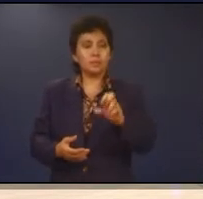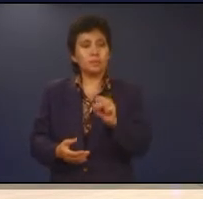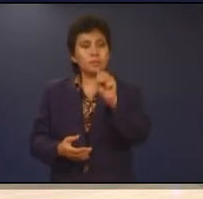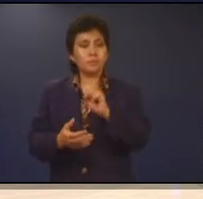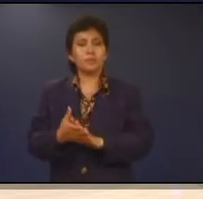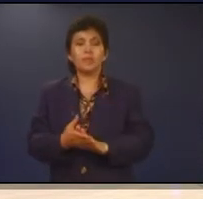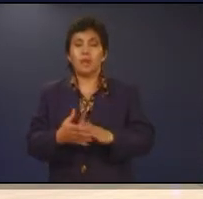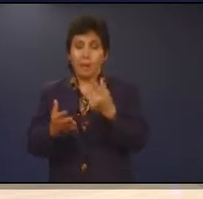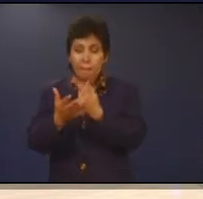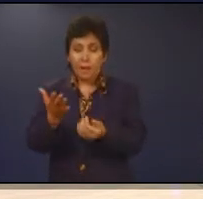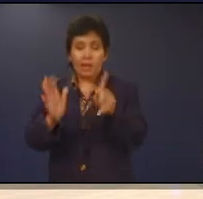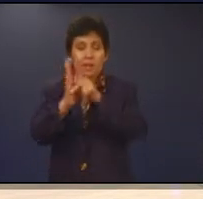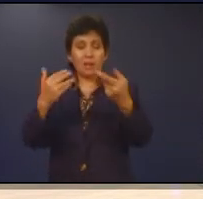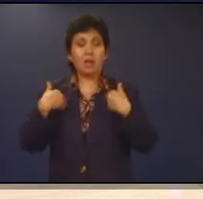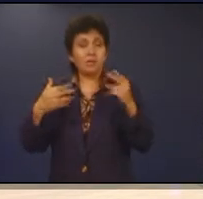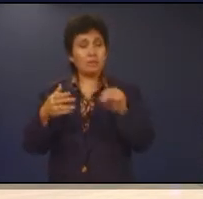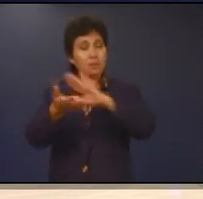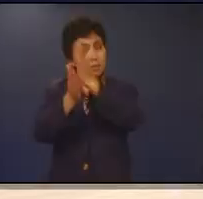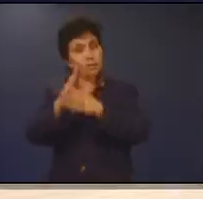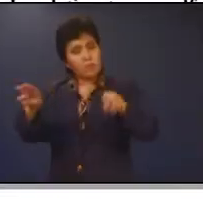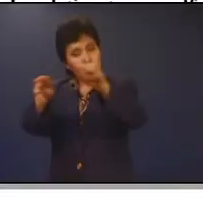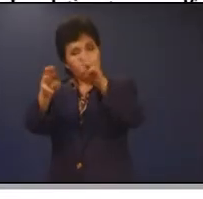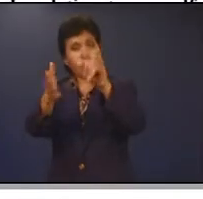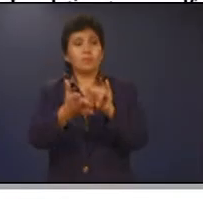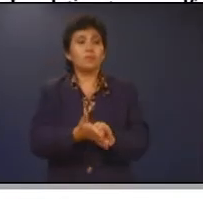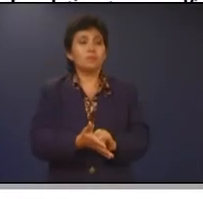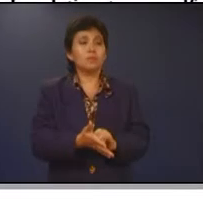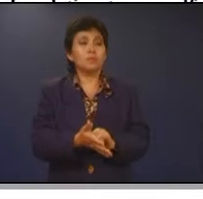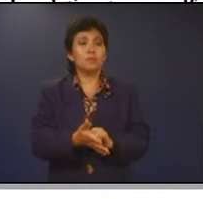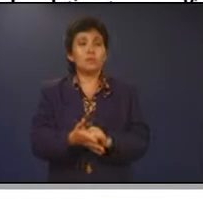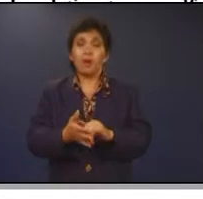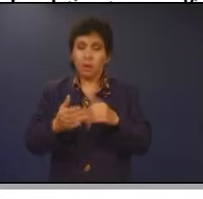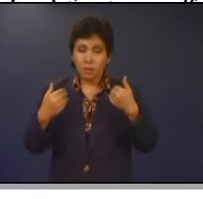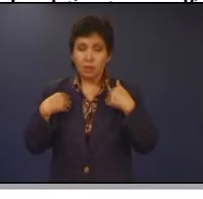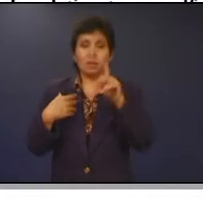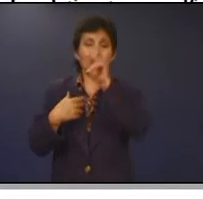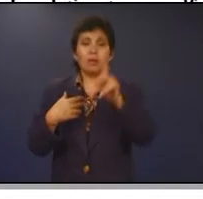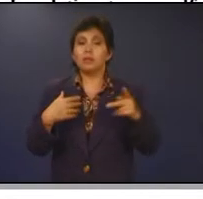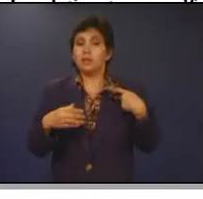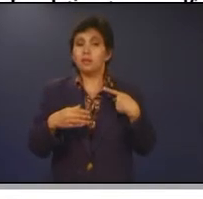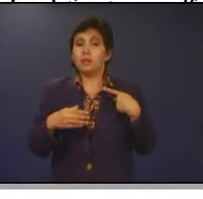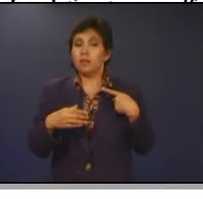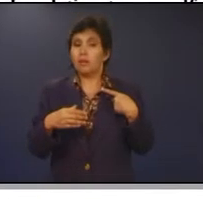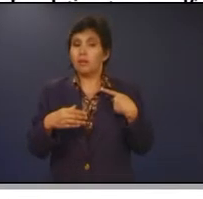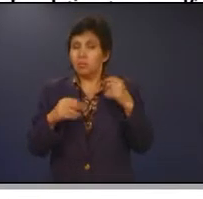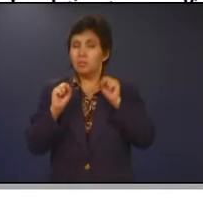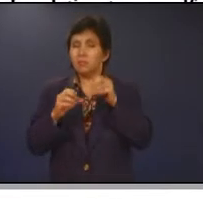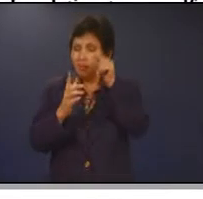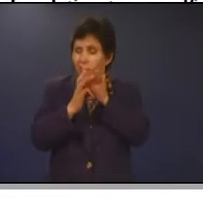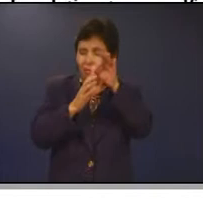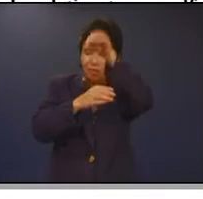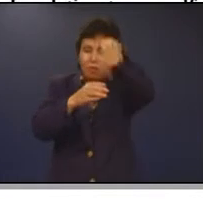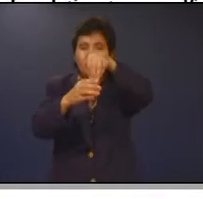Now, when a situation happens or a trait of someone happens, do we conclude it on internal